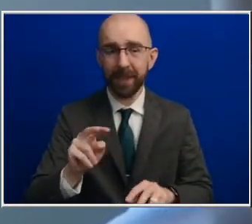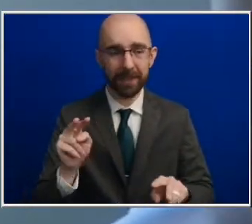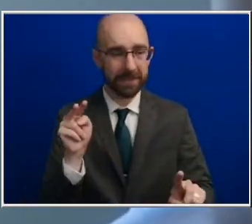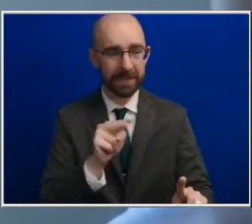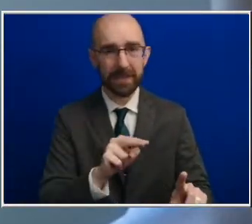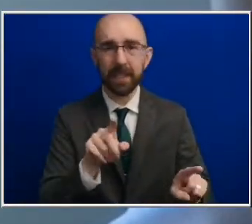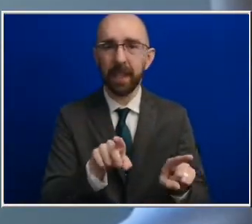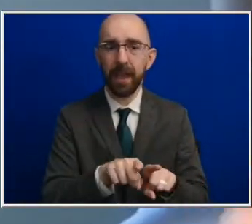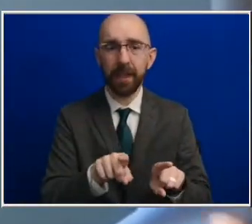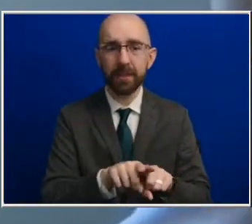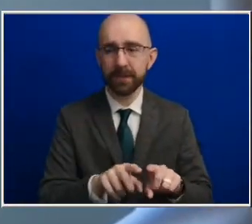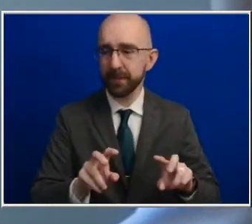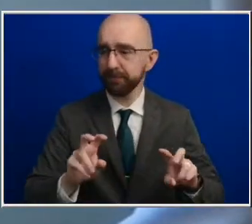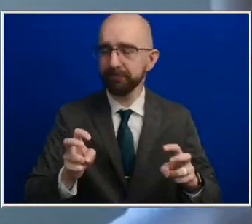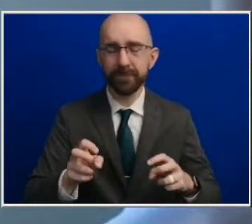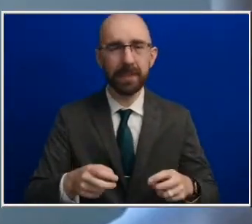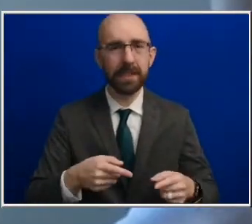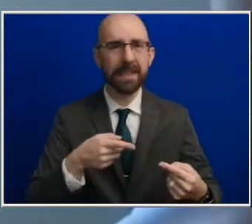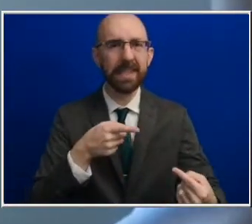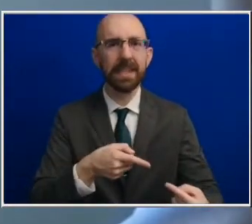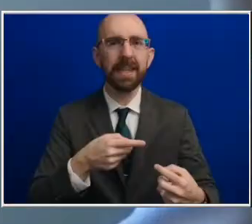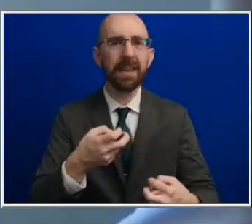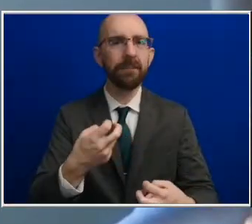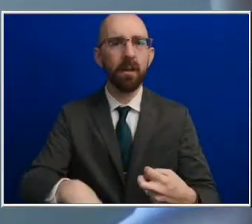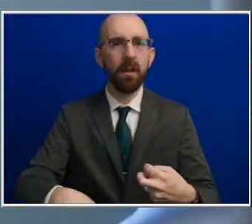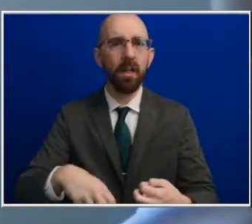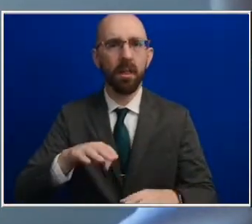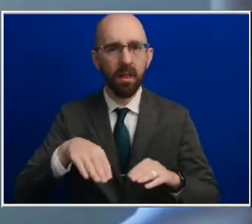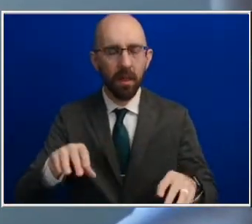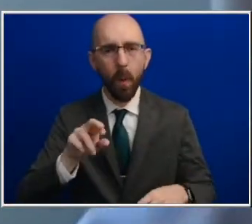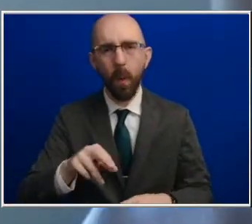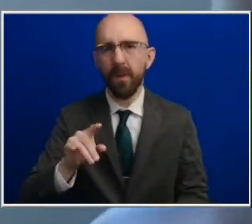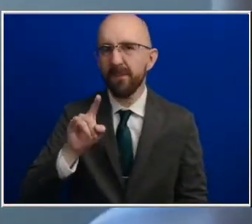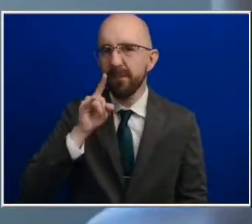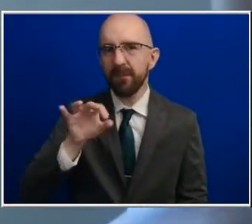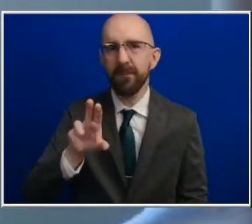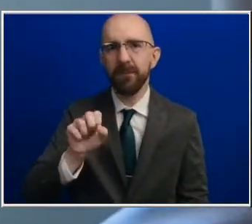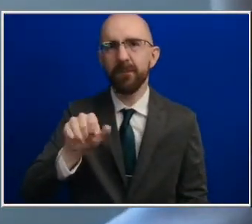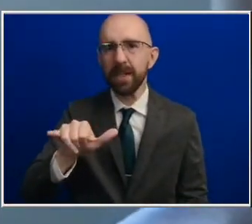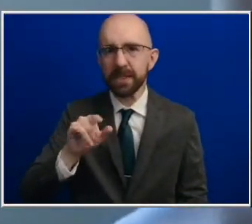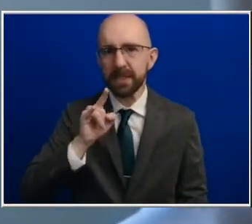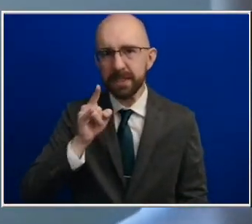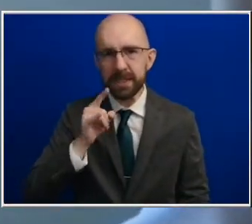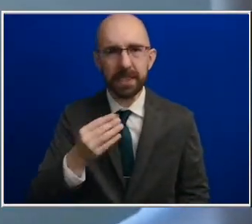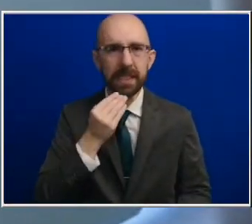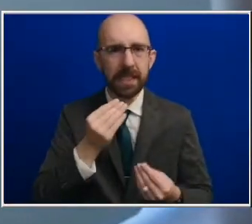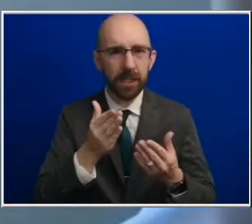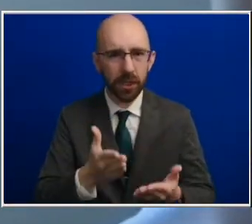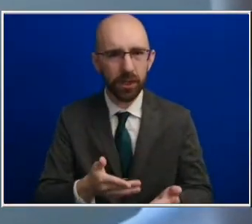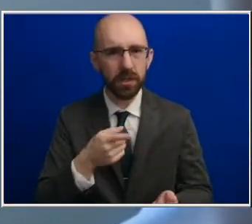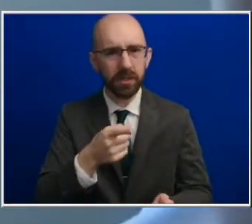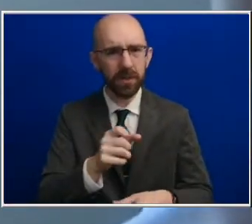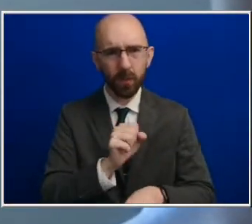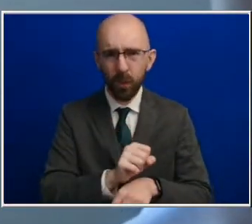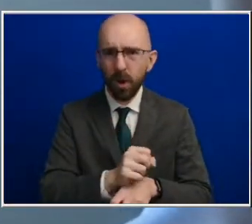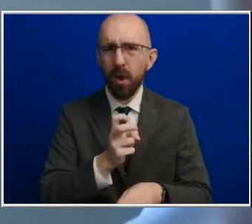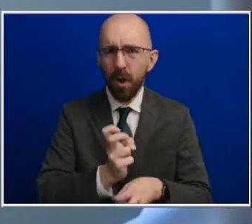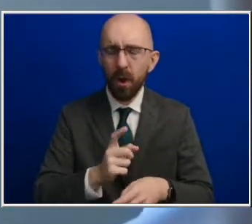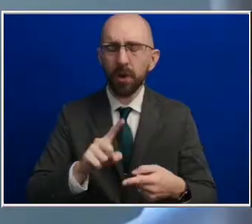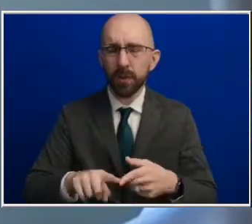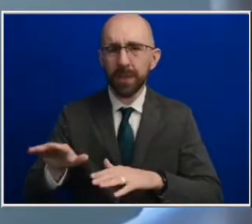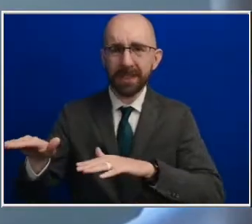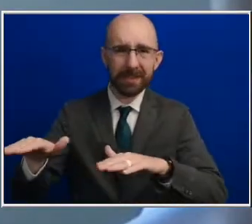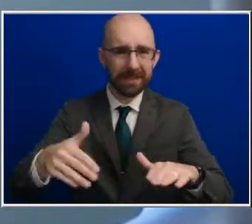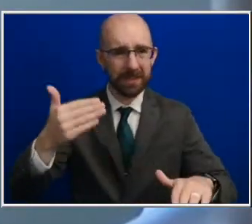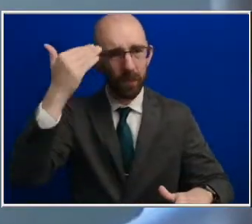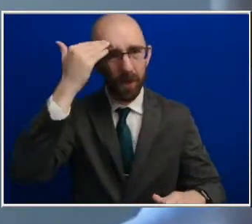seen as difficult or being fussy eaters. And at FAIR, we're working hard to build public